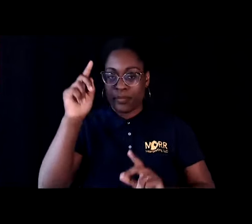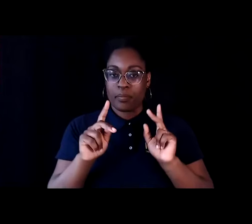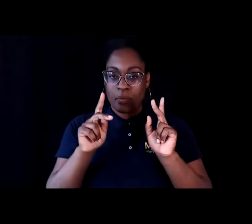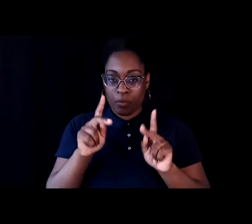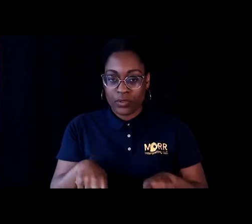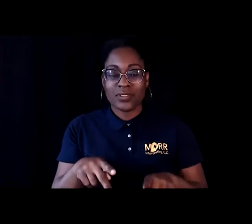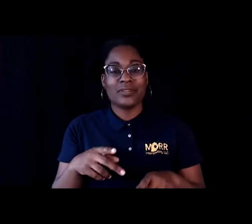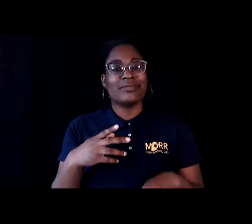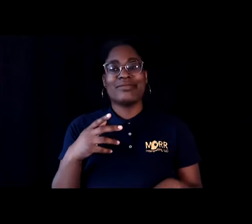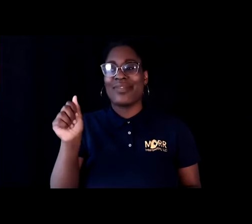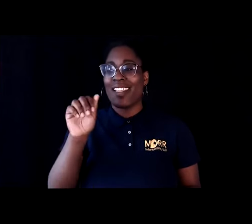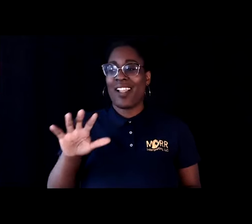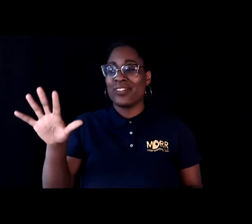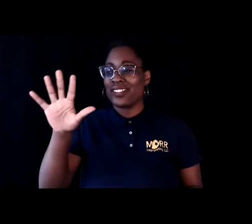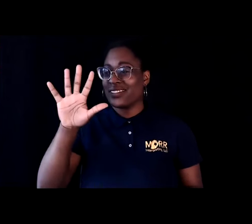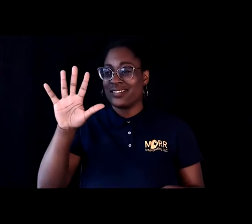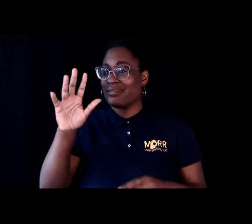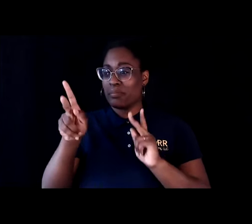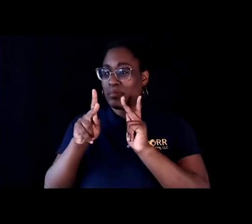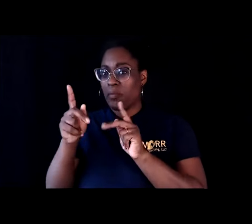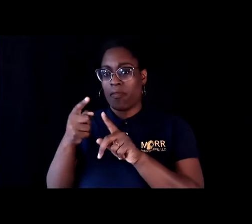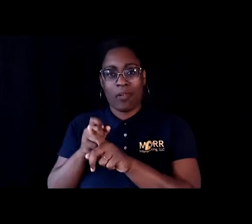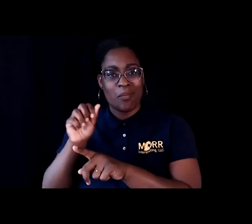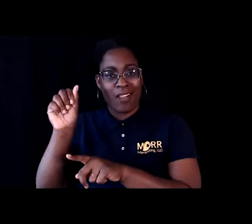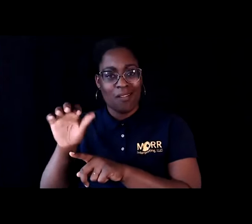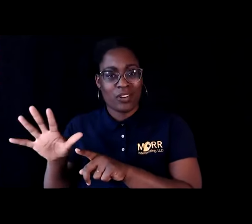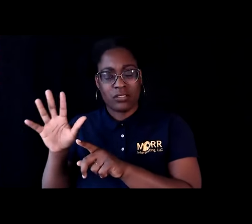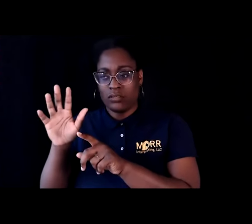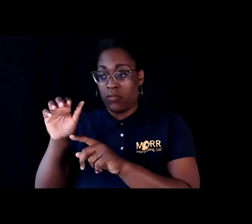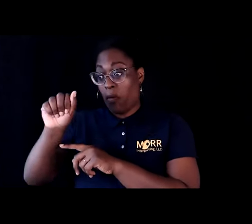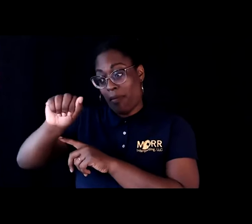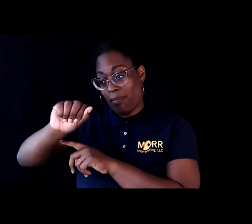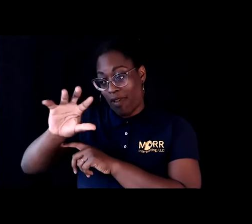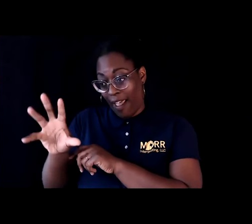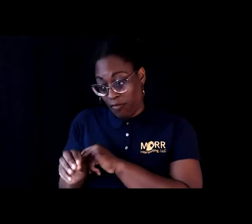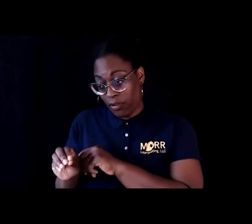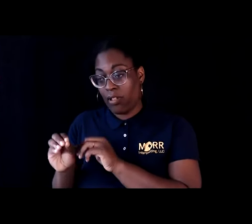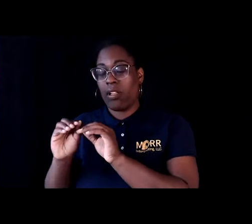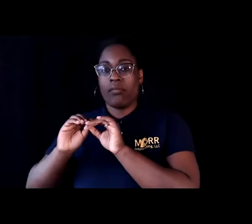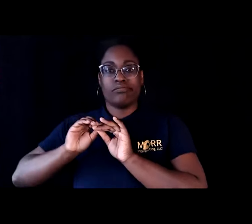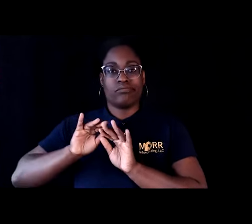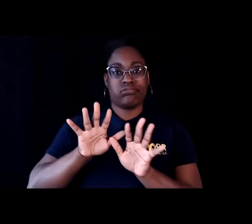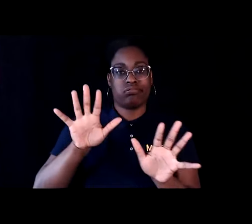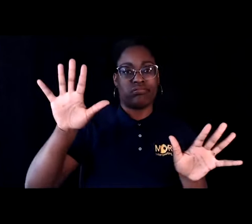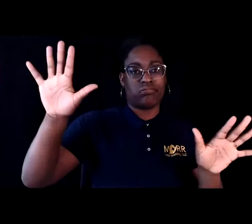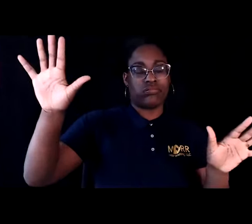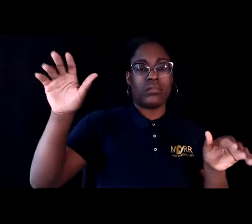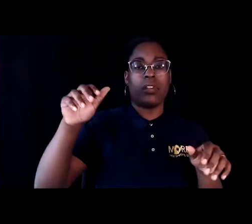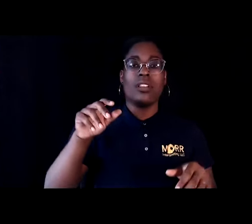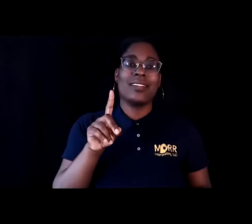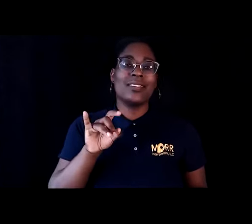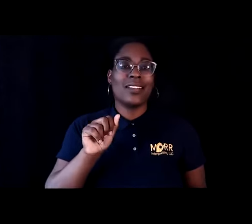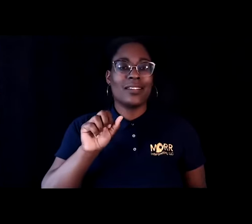difficult and almost impossible to appropriate that which belongs to the African diaspora. And African people, as I have named, are